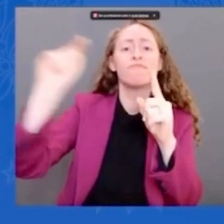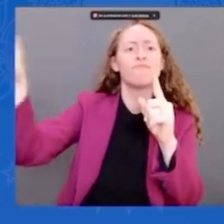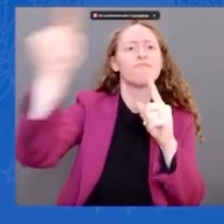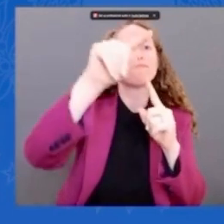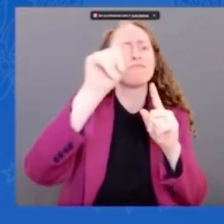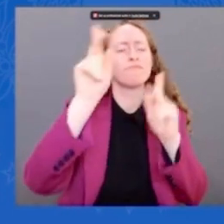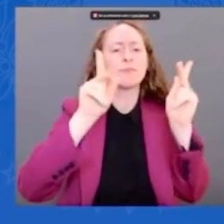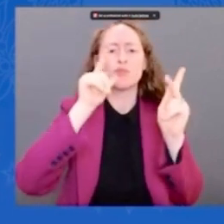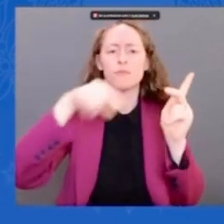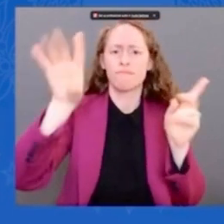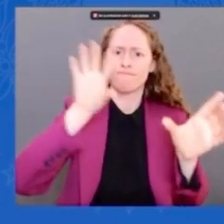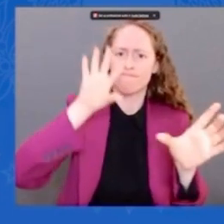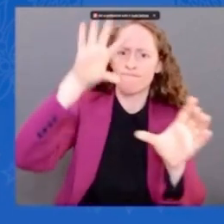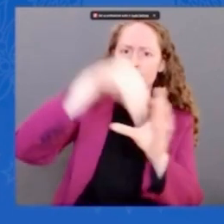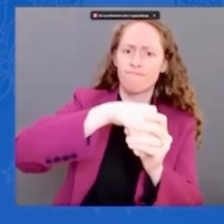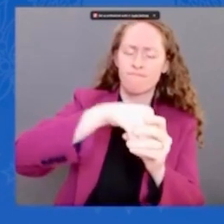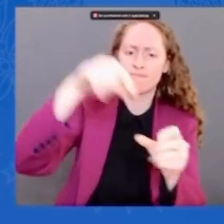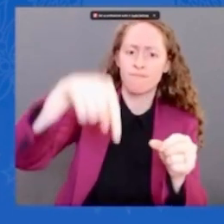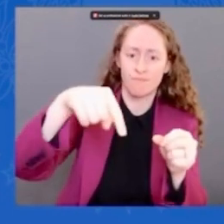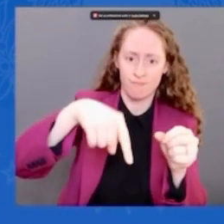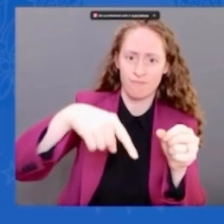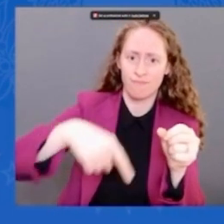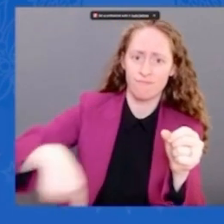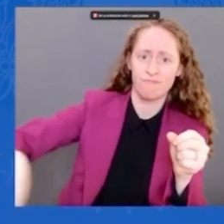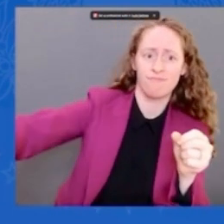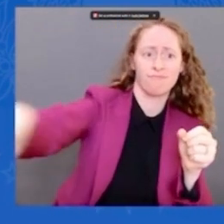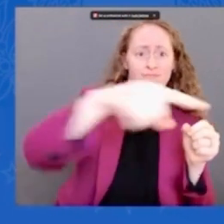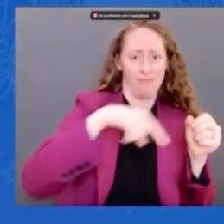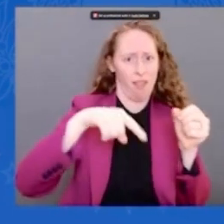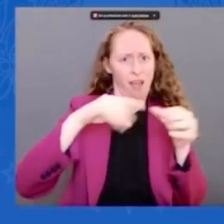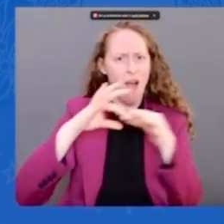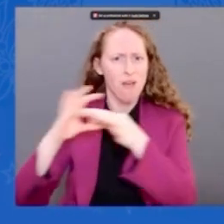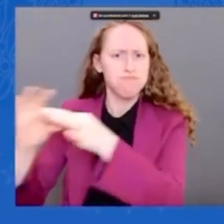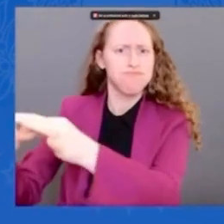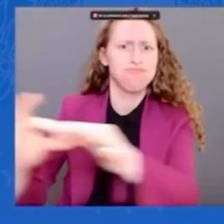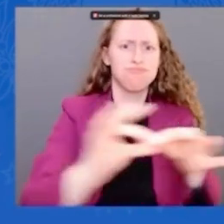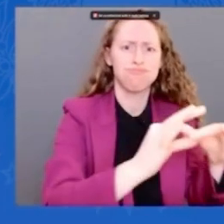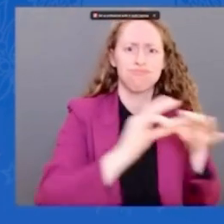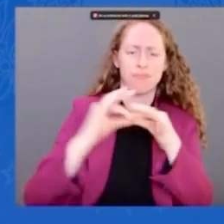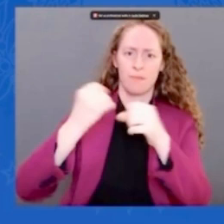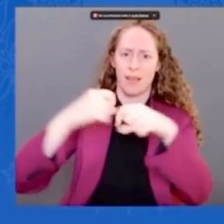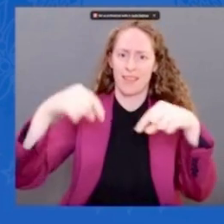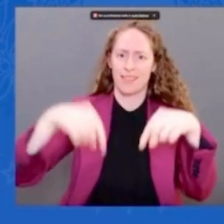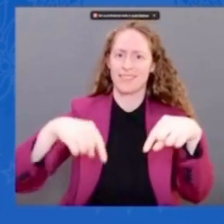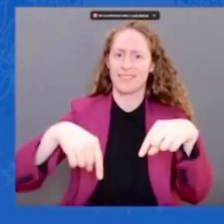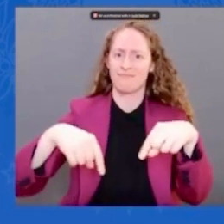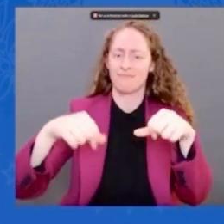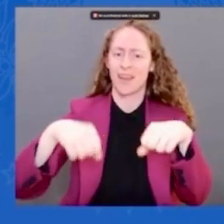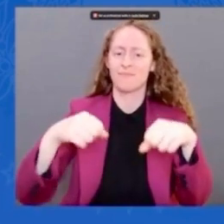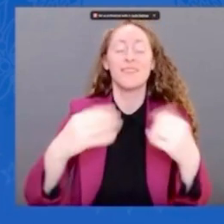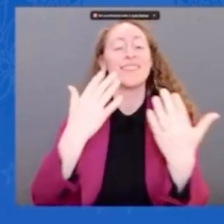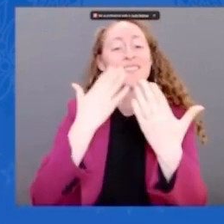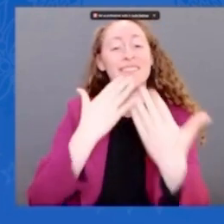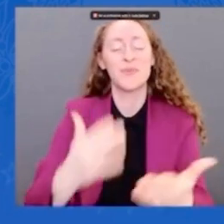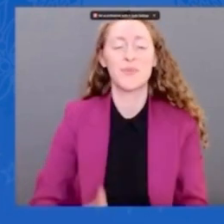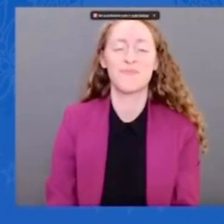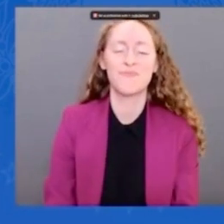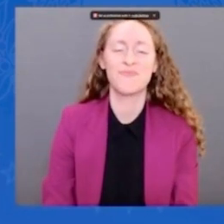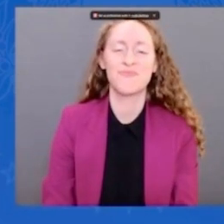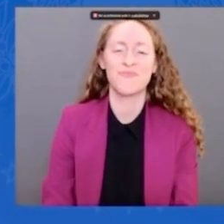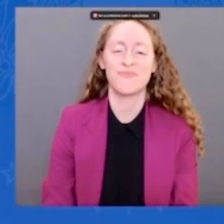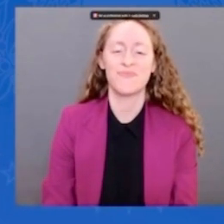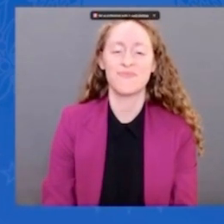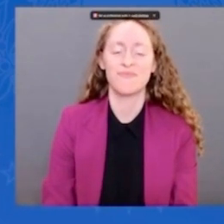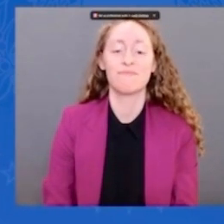your leadership. I will begin today with a quick story. Earlier this year, I met a young woman